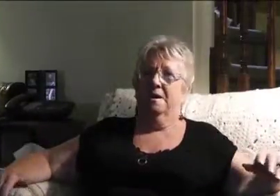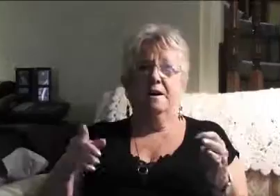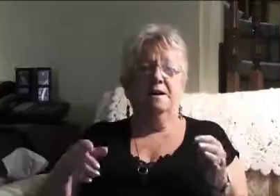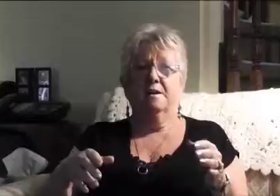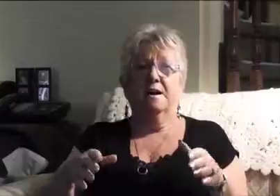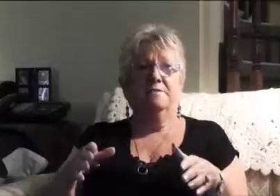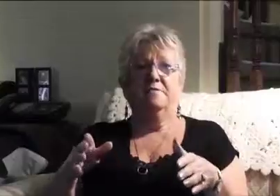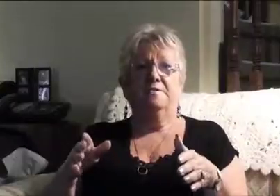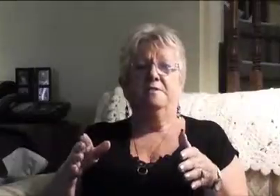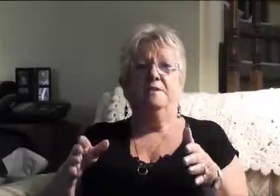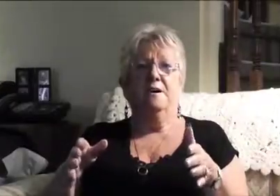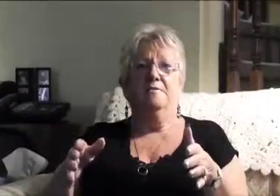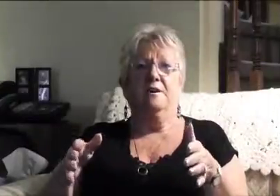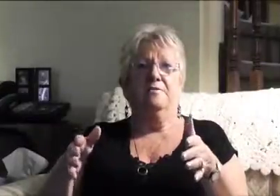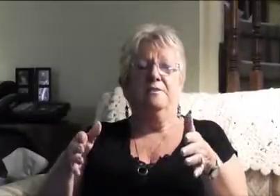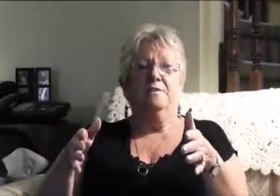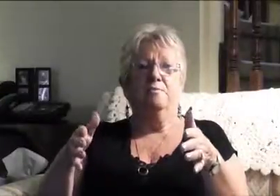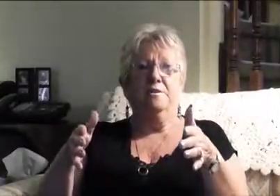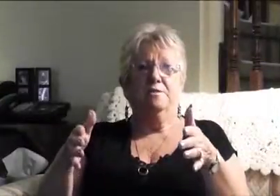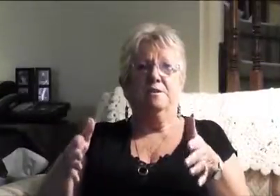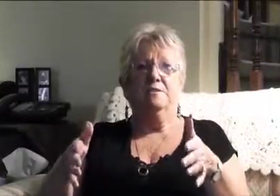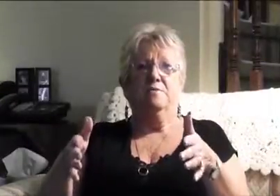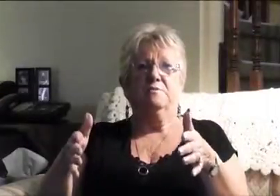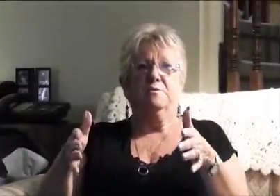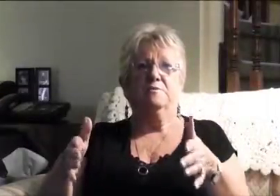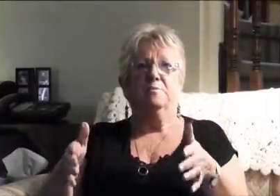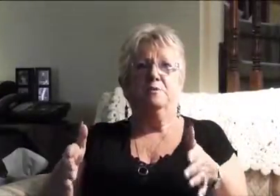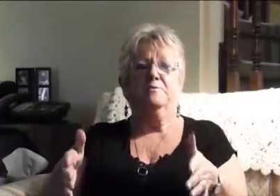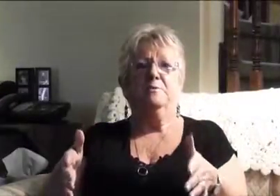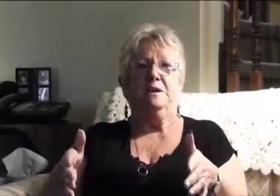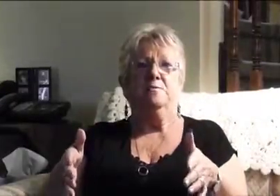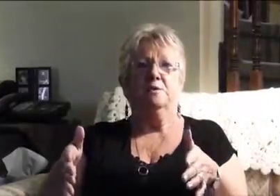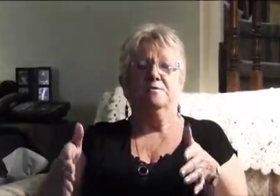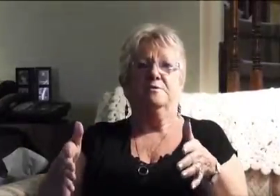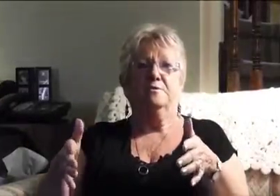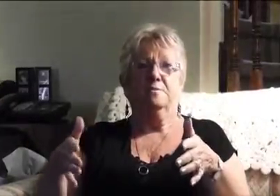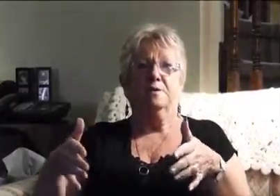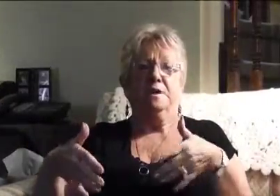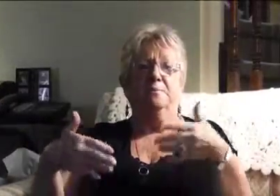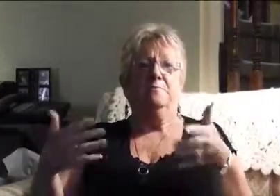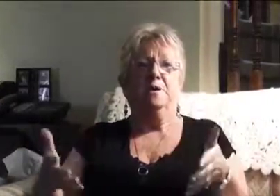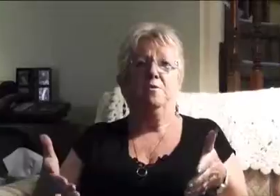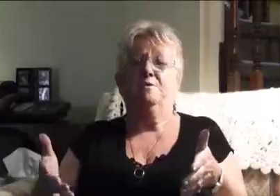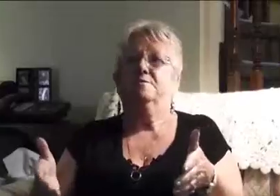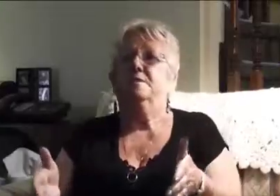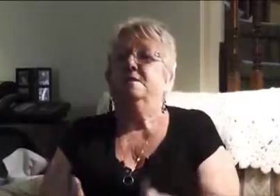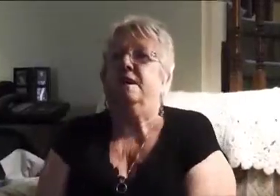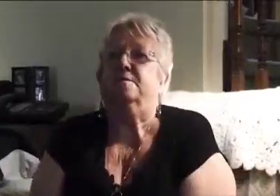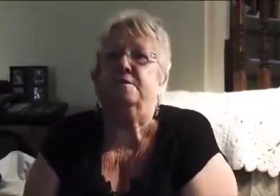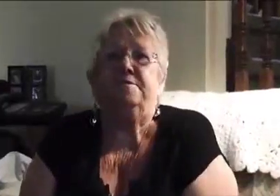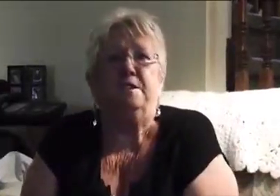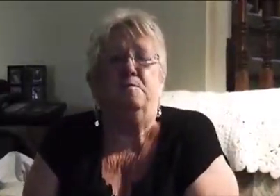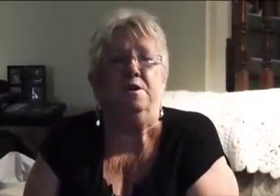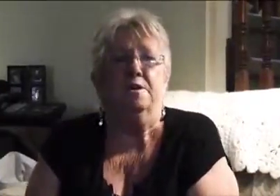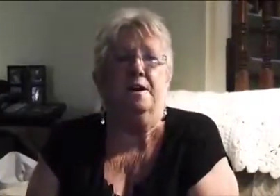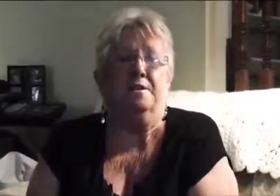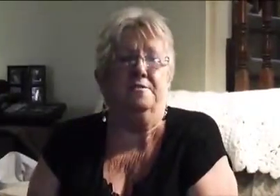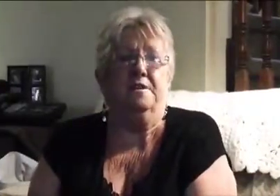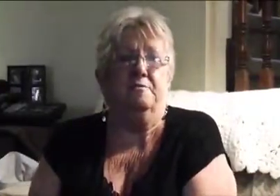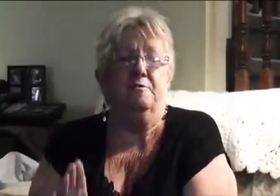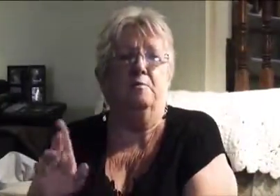but I can't stress it enough that the one thing that was most important for me was the building up of my confidence. And Christine